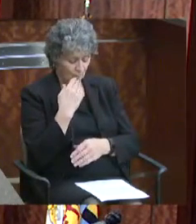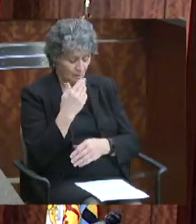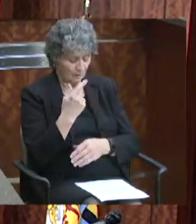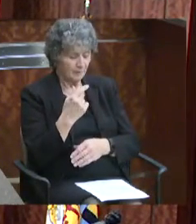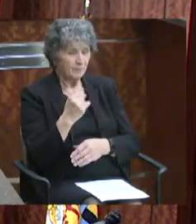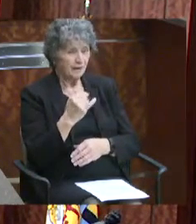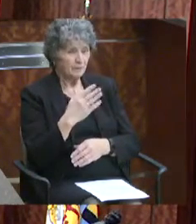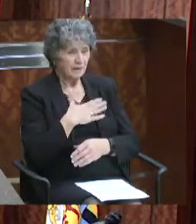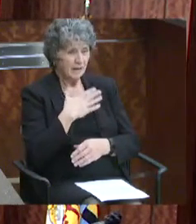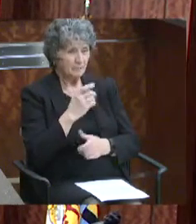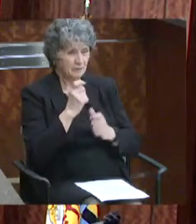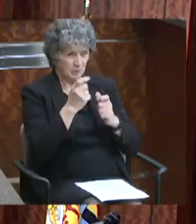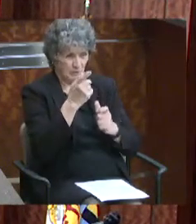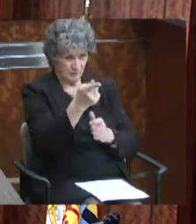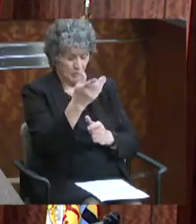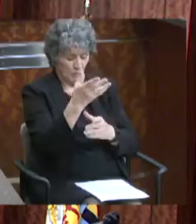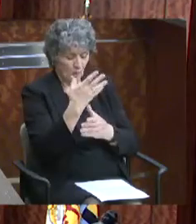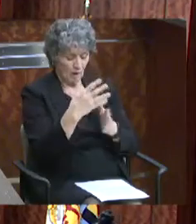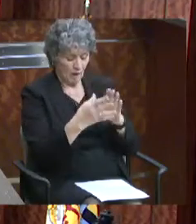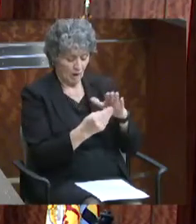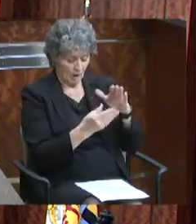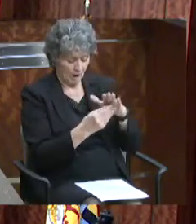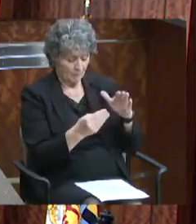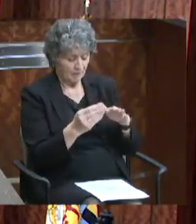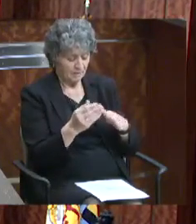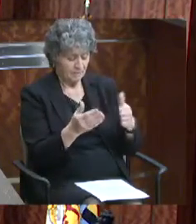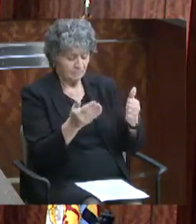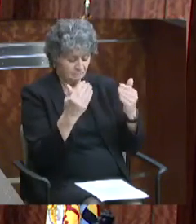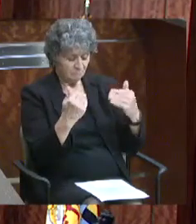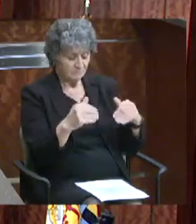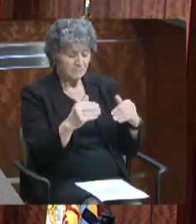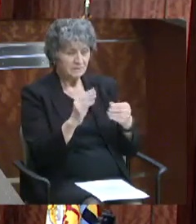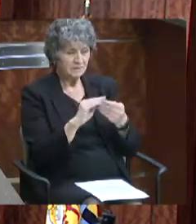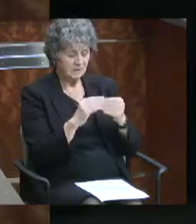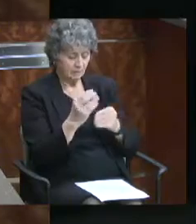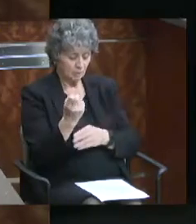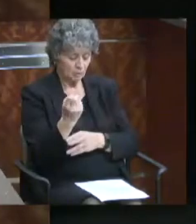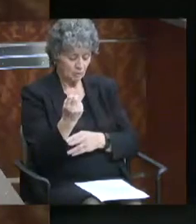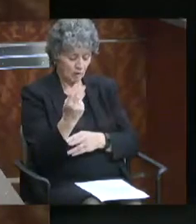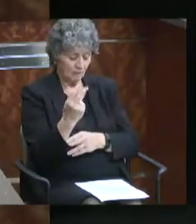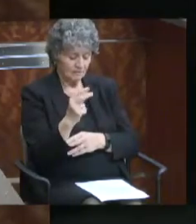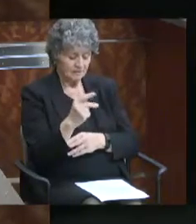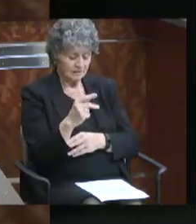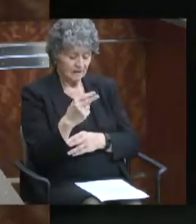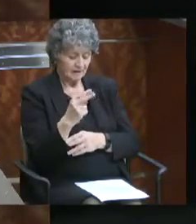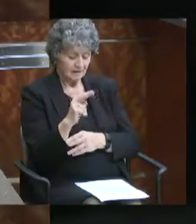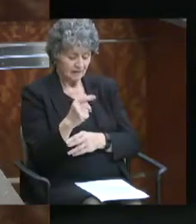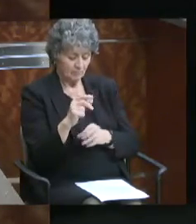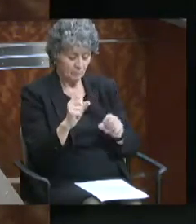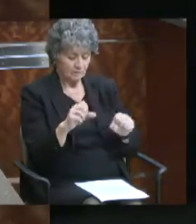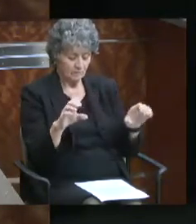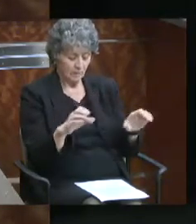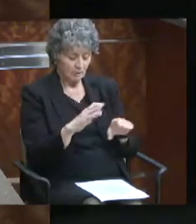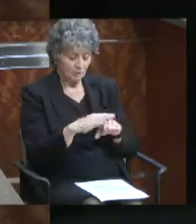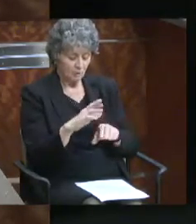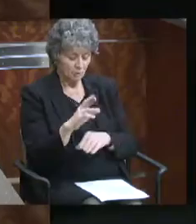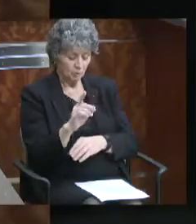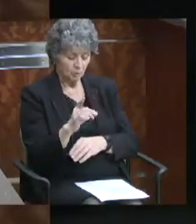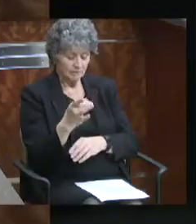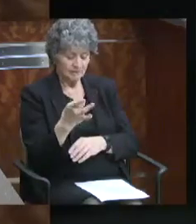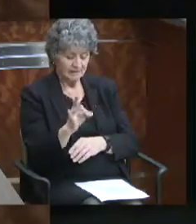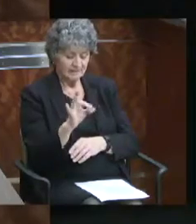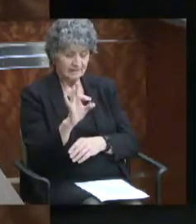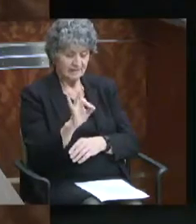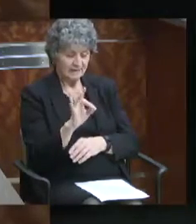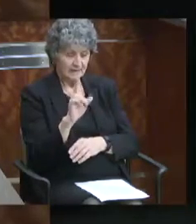it. Let's move on to item number 12. This is second public hearing with possible action on ordinance number